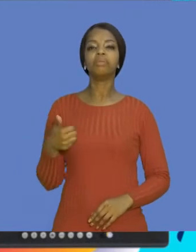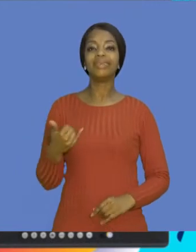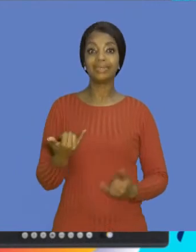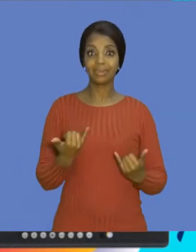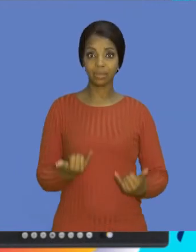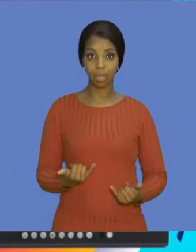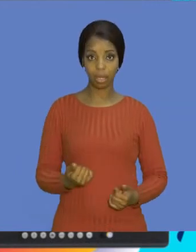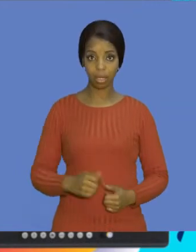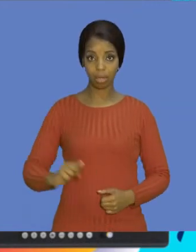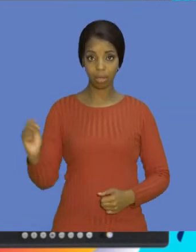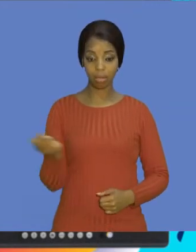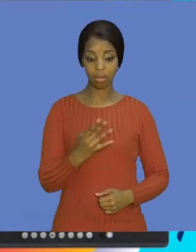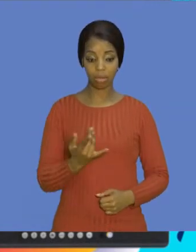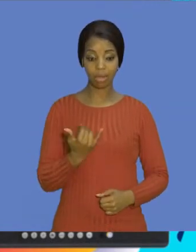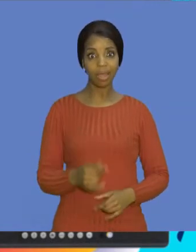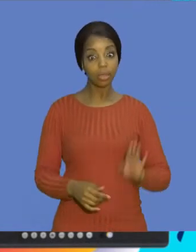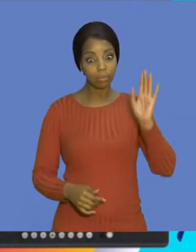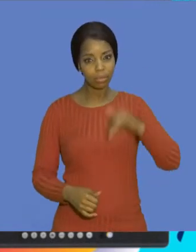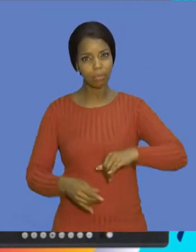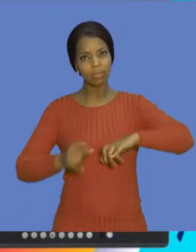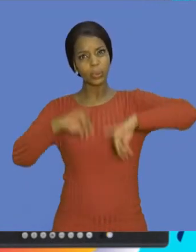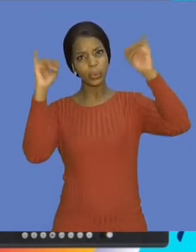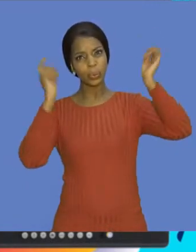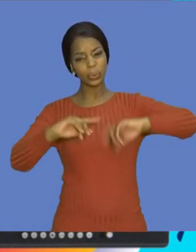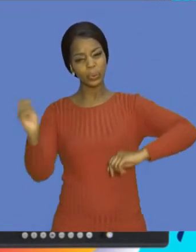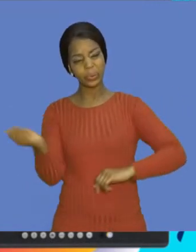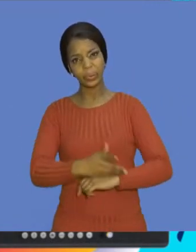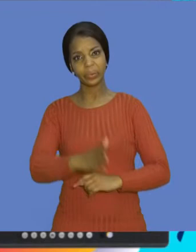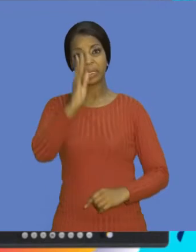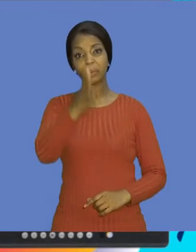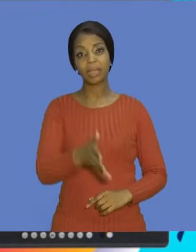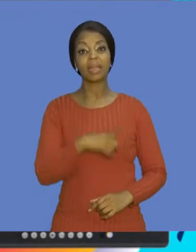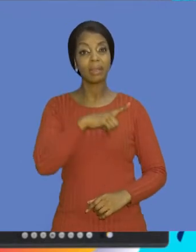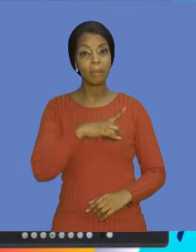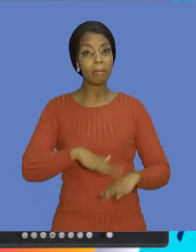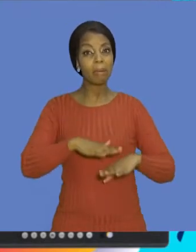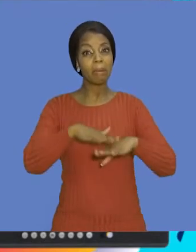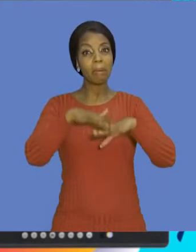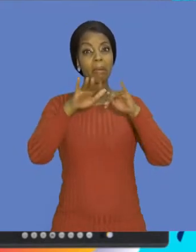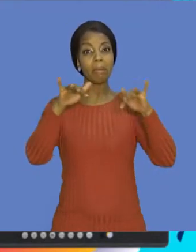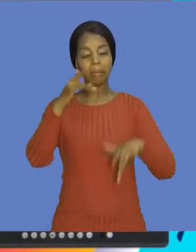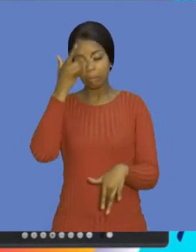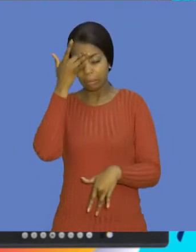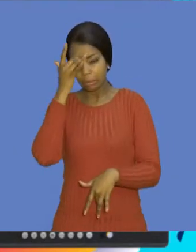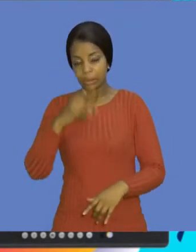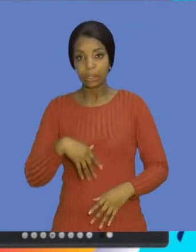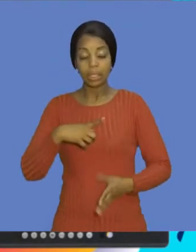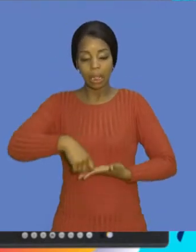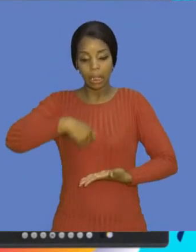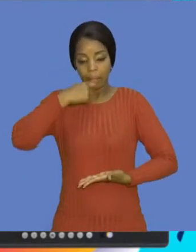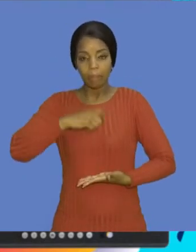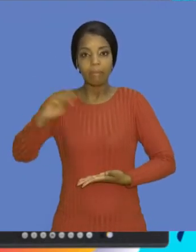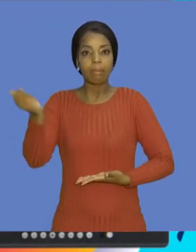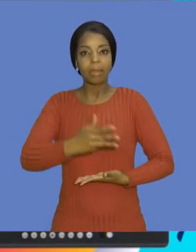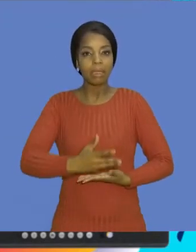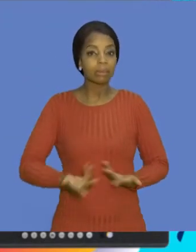bit quite pricey. Tomorrow, it might be more pricey because then more people are getting sick and medicine is getting more